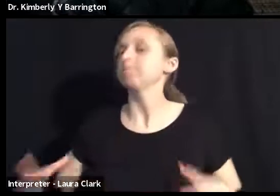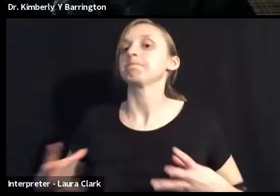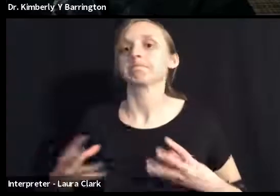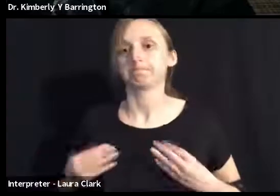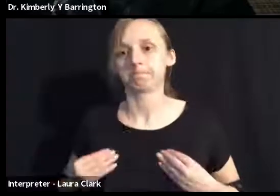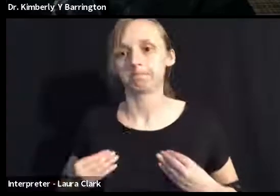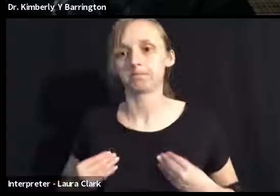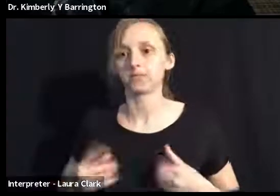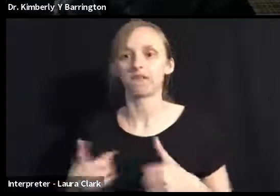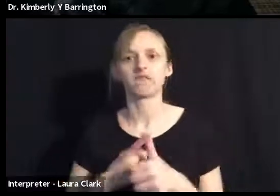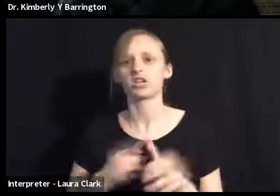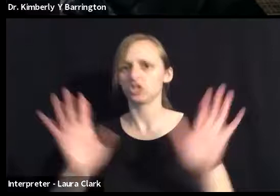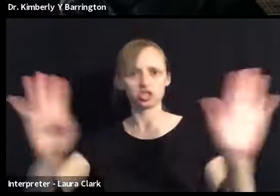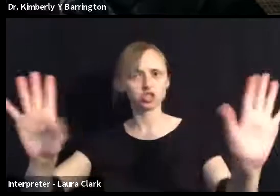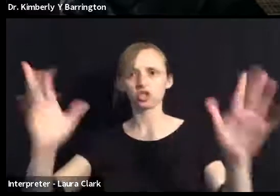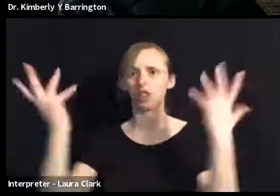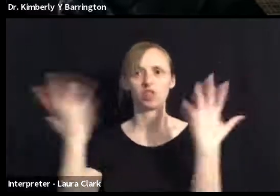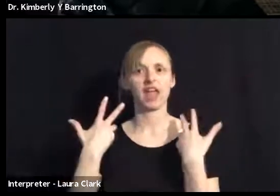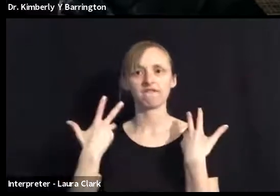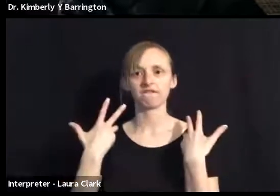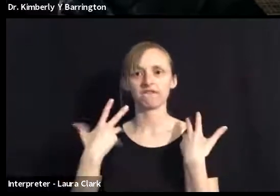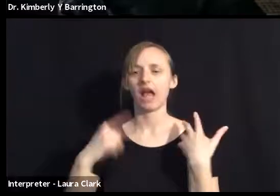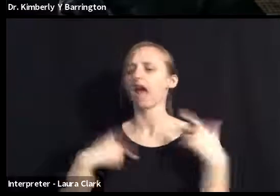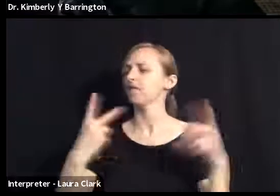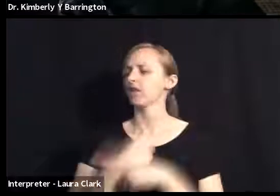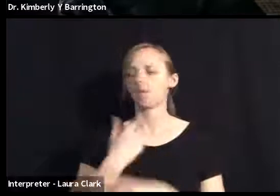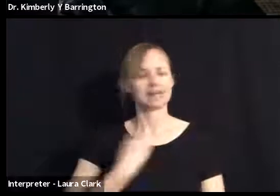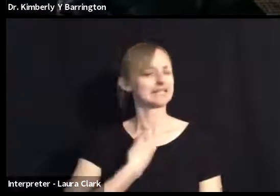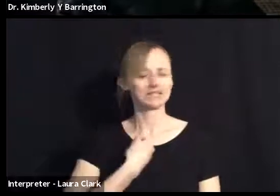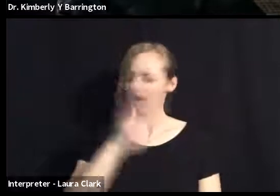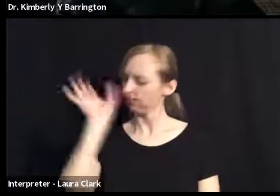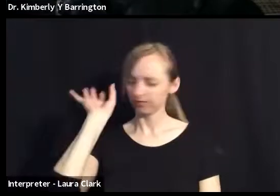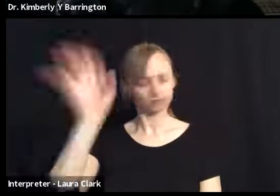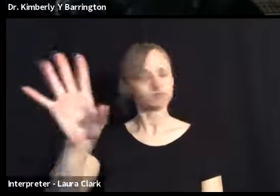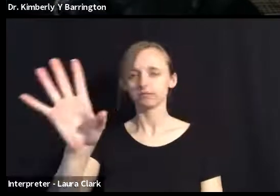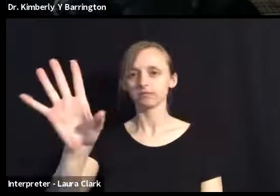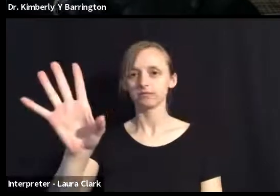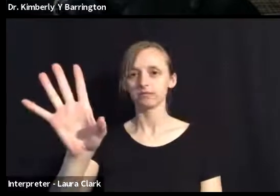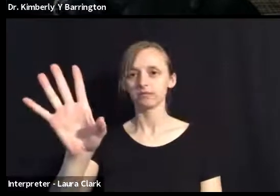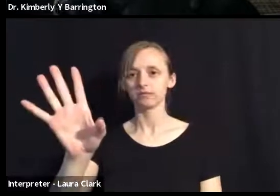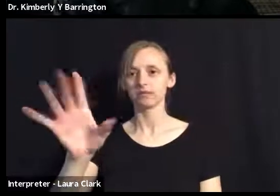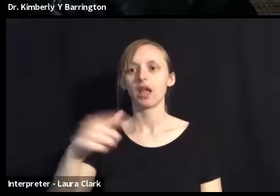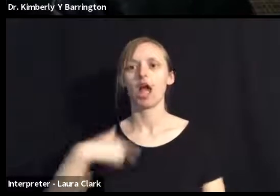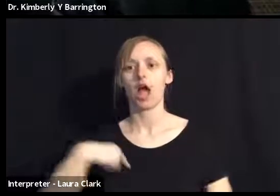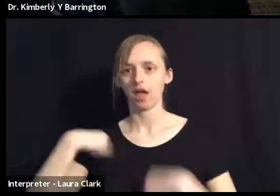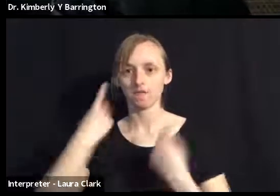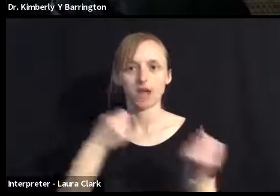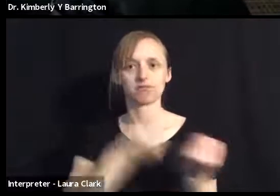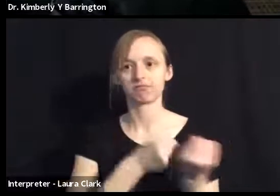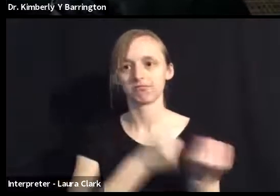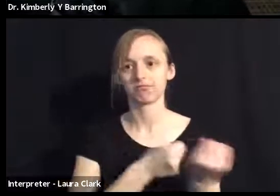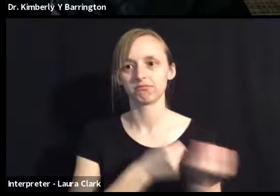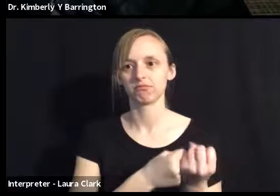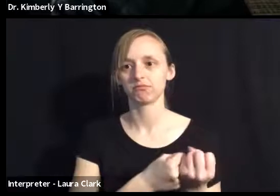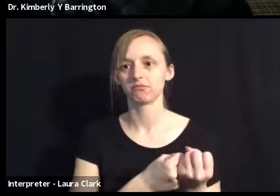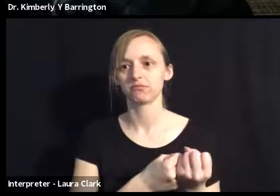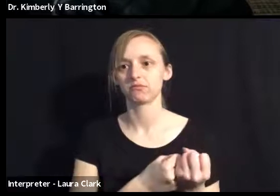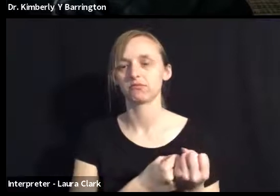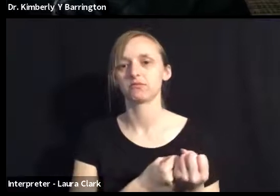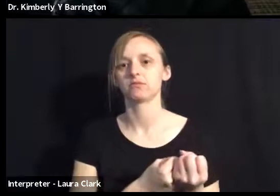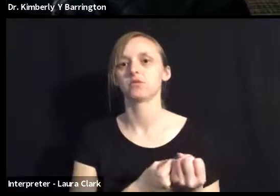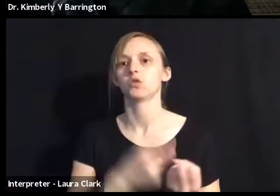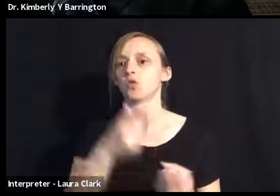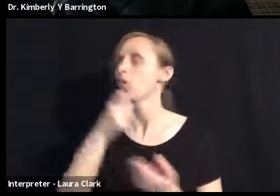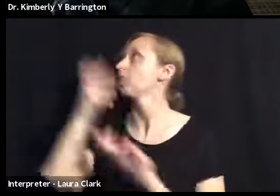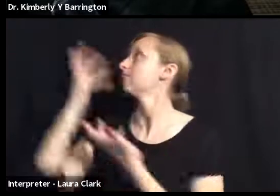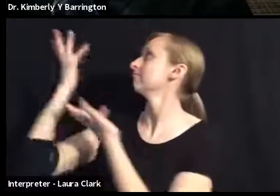I'm like, no, leave me alone. I'm going to figure it out on my own, because I've been that person. But who is God to you? That's why God put